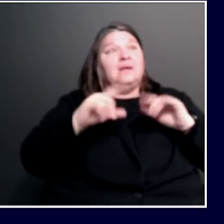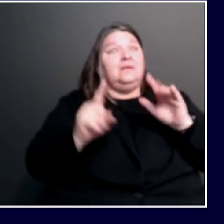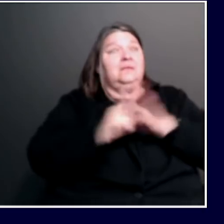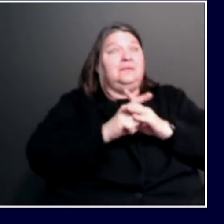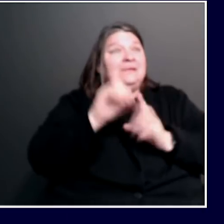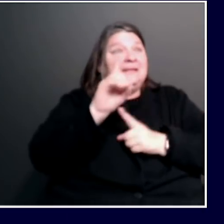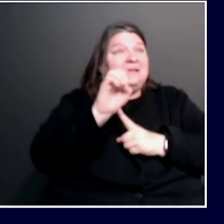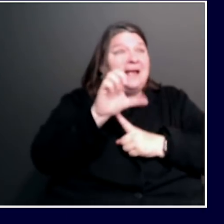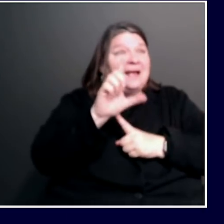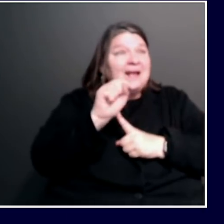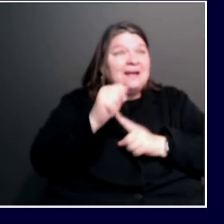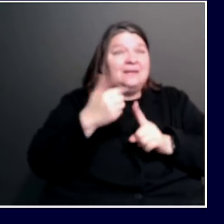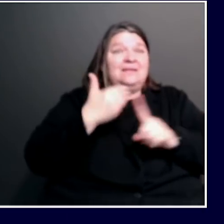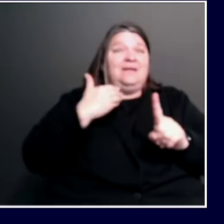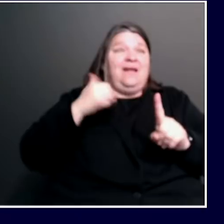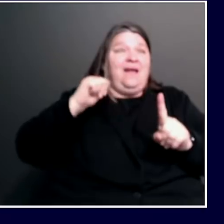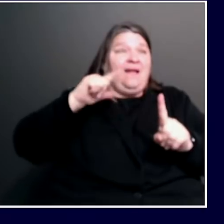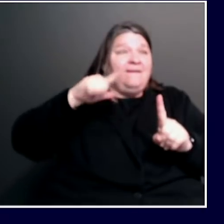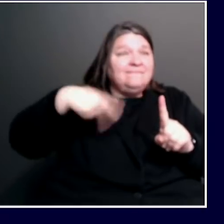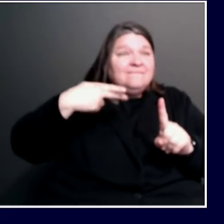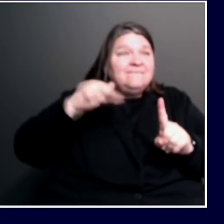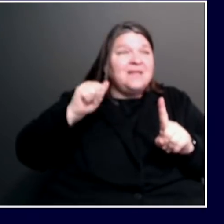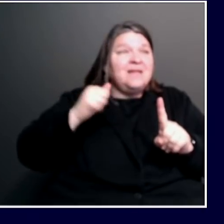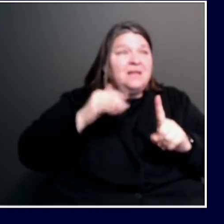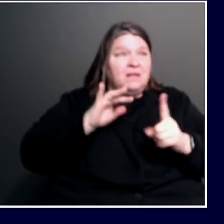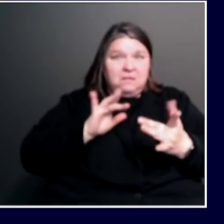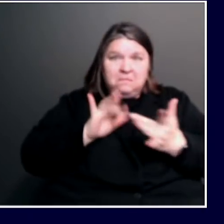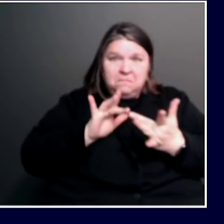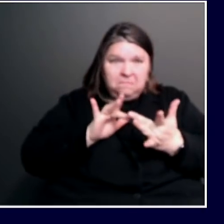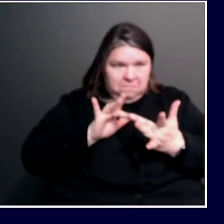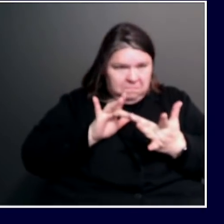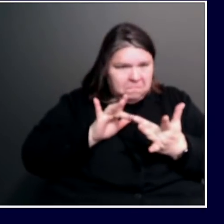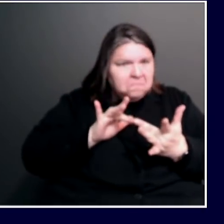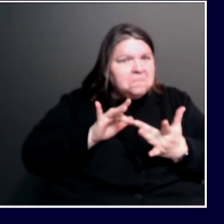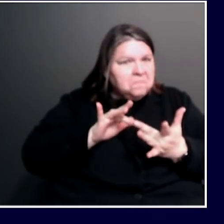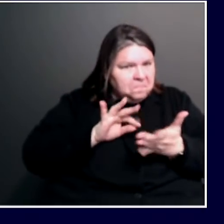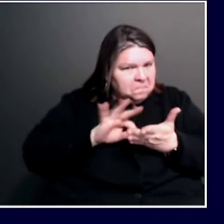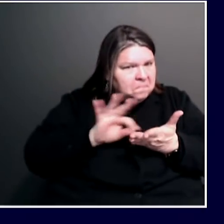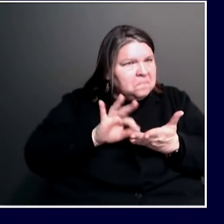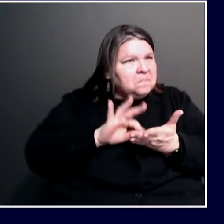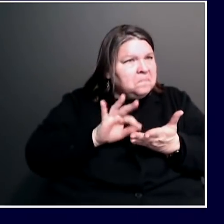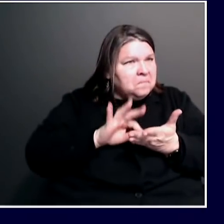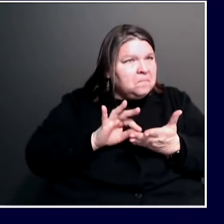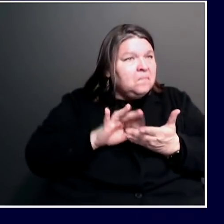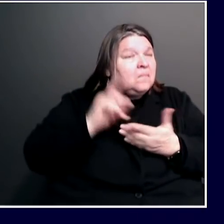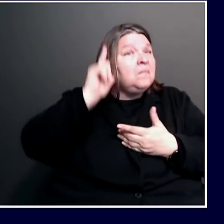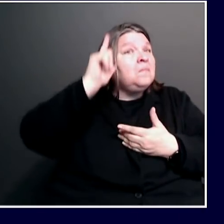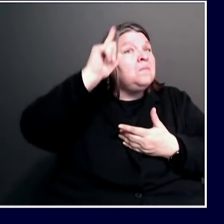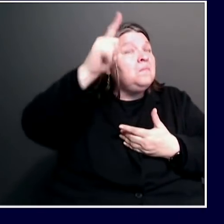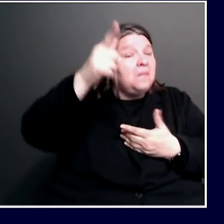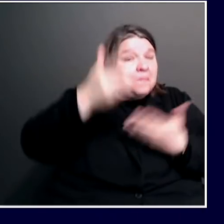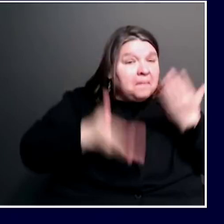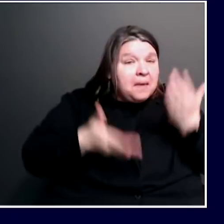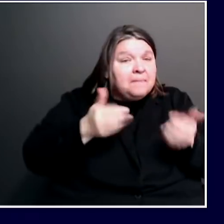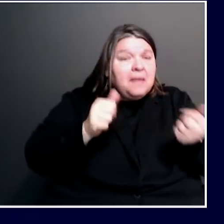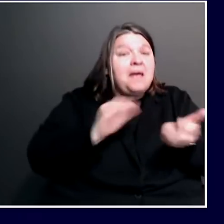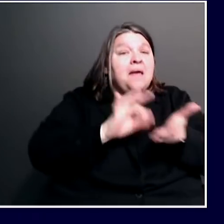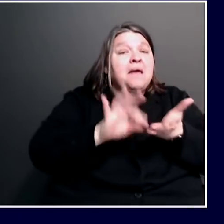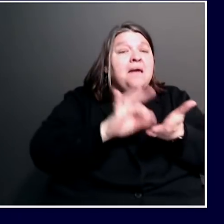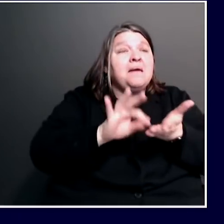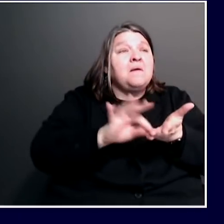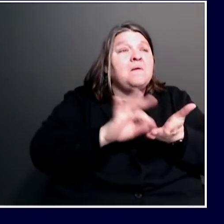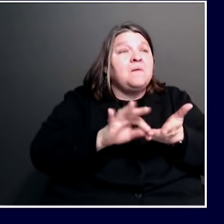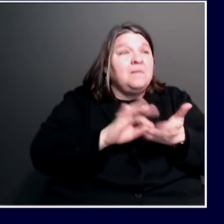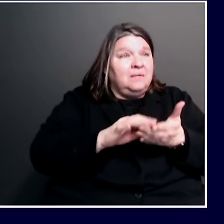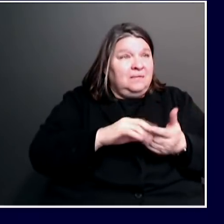of primary importance, then that'll be a sign that we need to bring it back. It won't be easy to bring it back. I don't want to downplay. This is not like turning off and